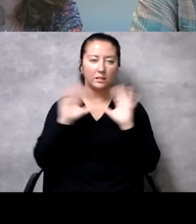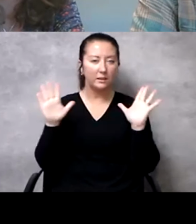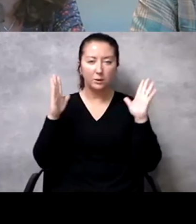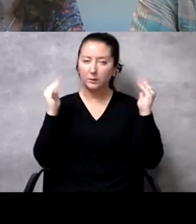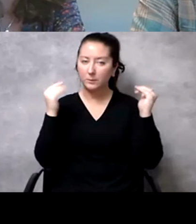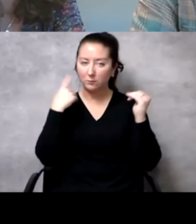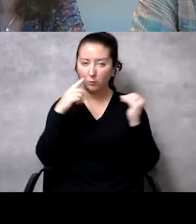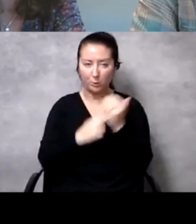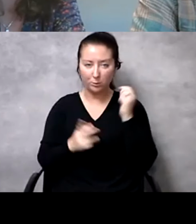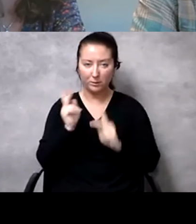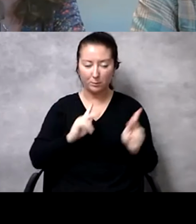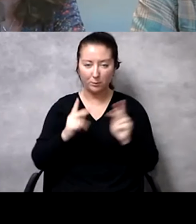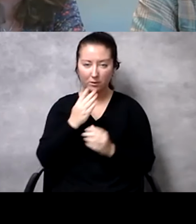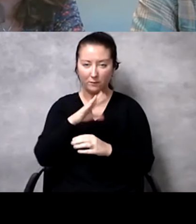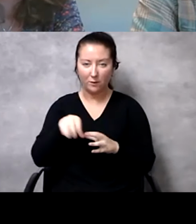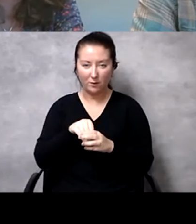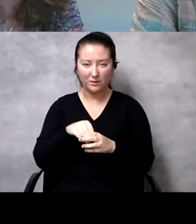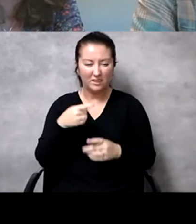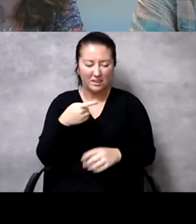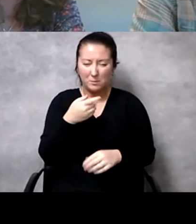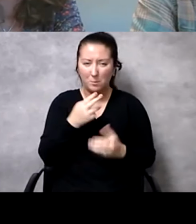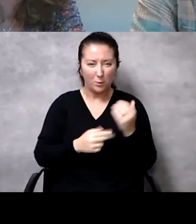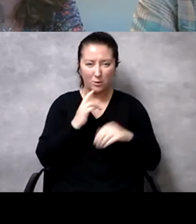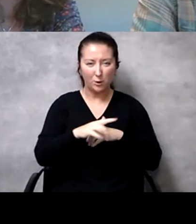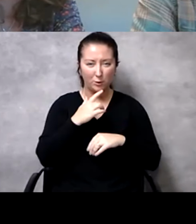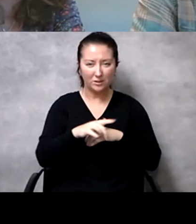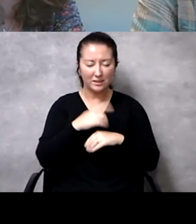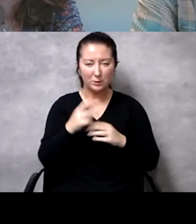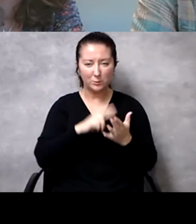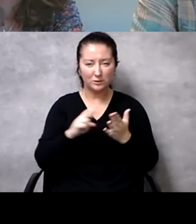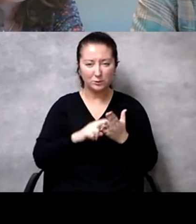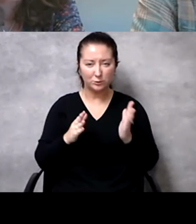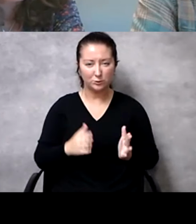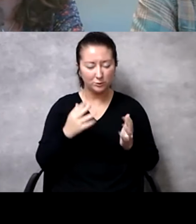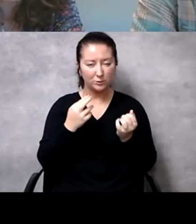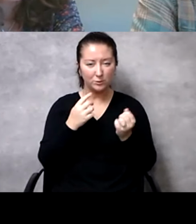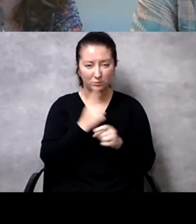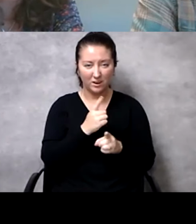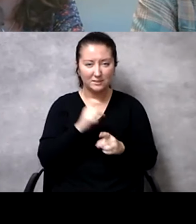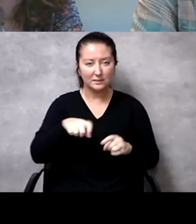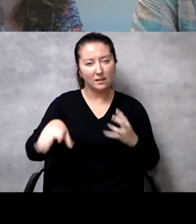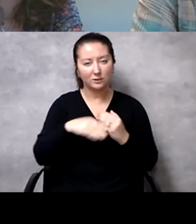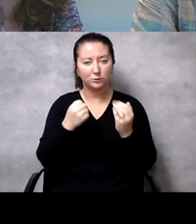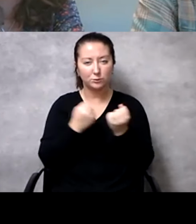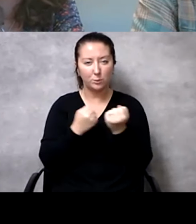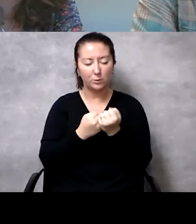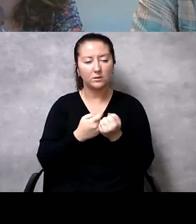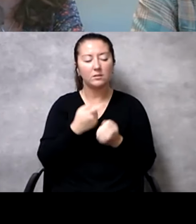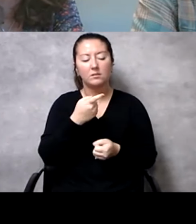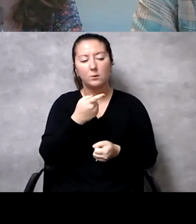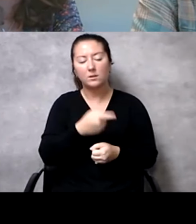because they're both early researchers, right? So they need extra support, and having them go through a document like the